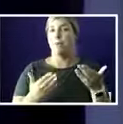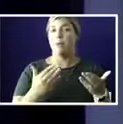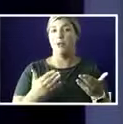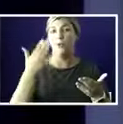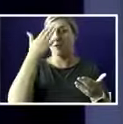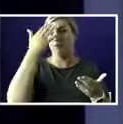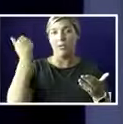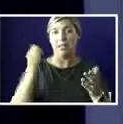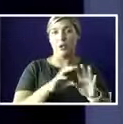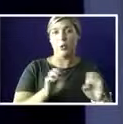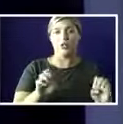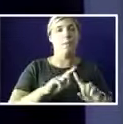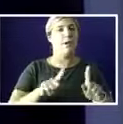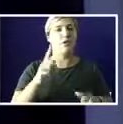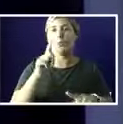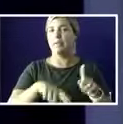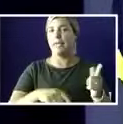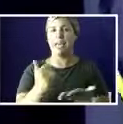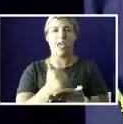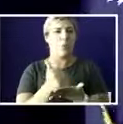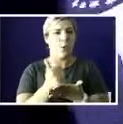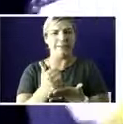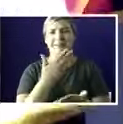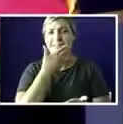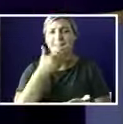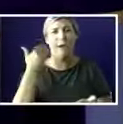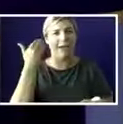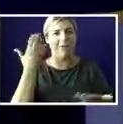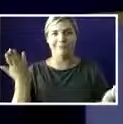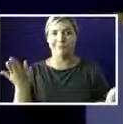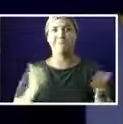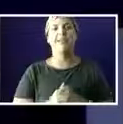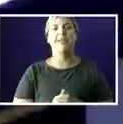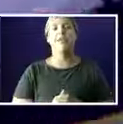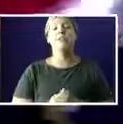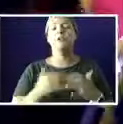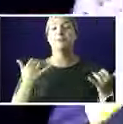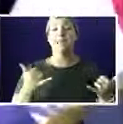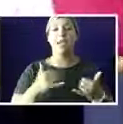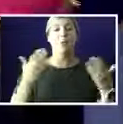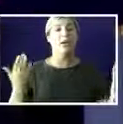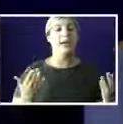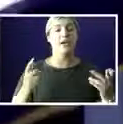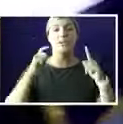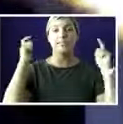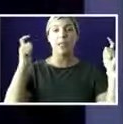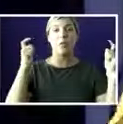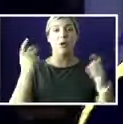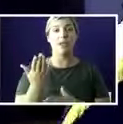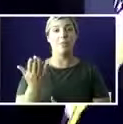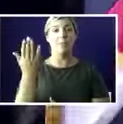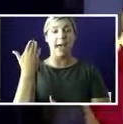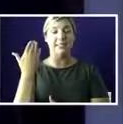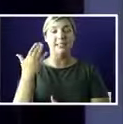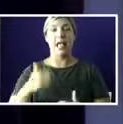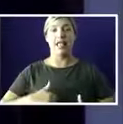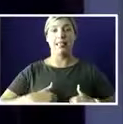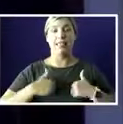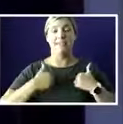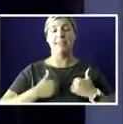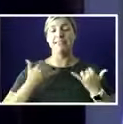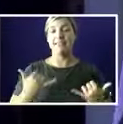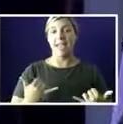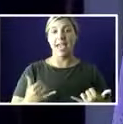smile. So we sit here today, celebrating the past, living in the present, and